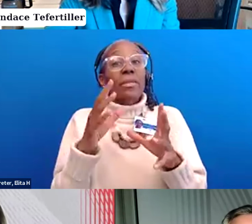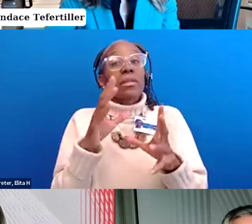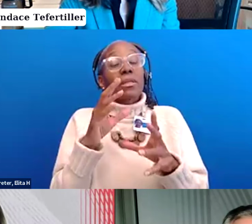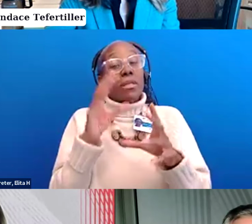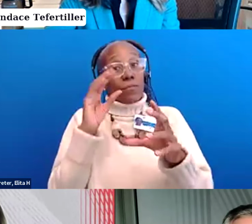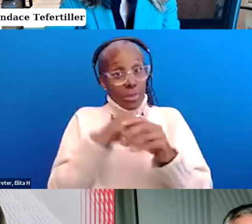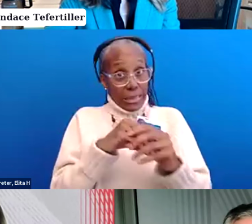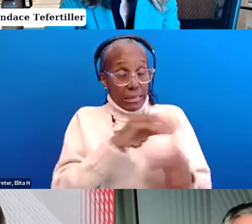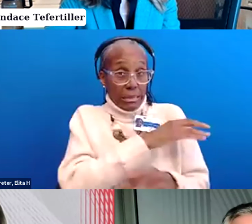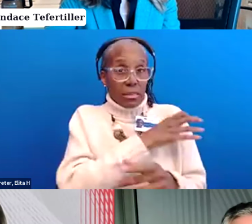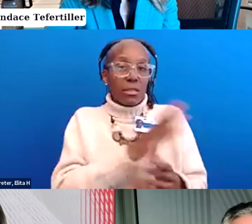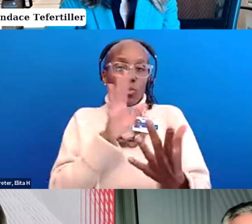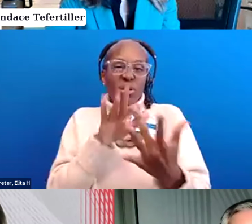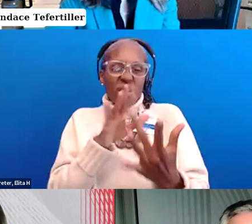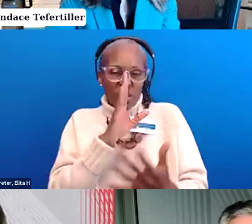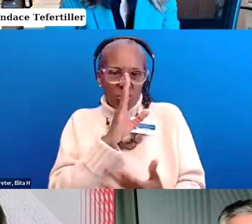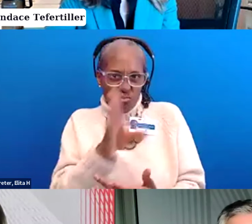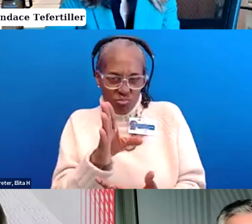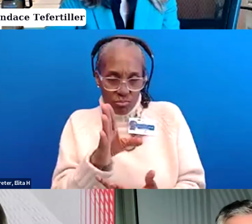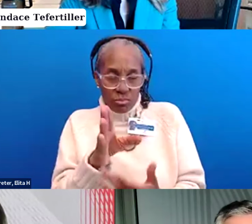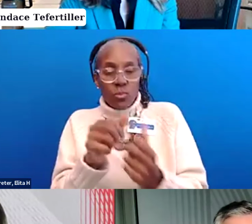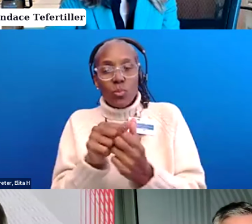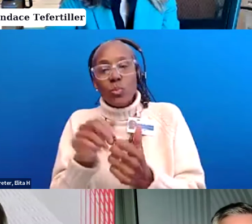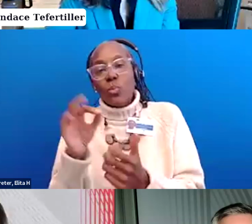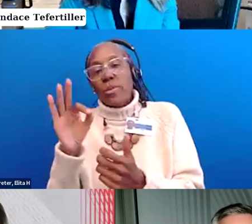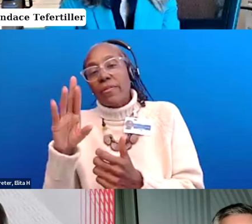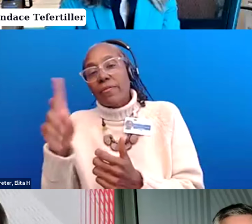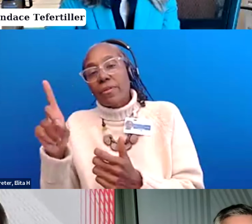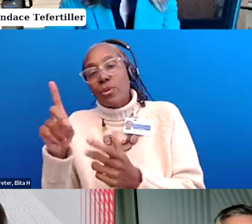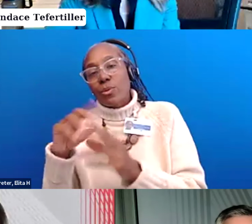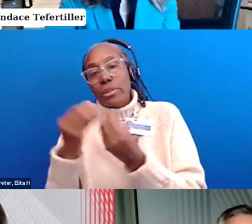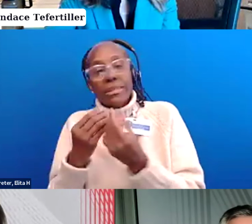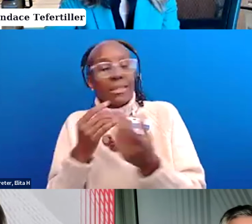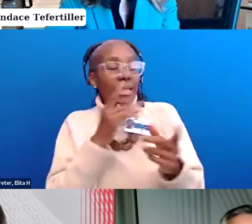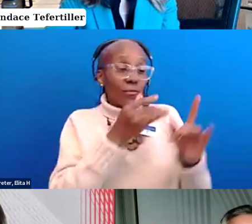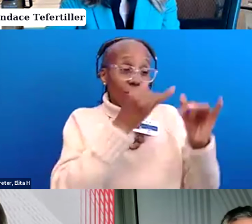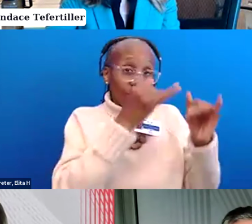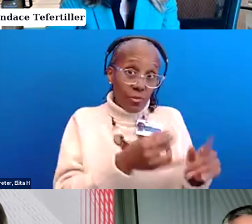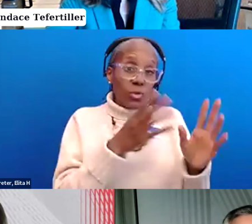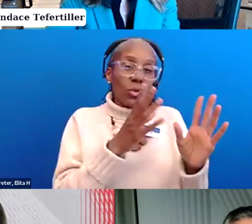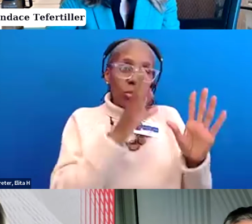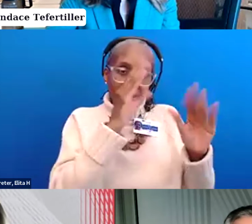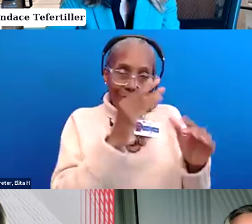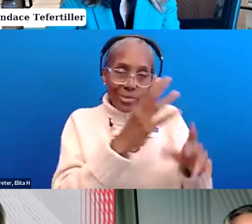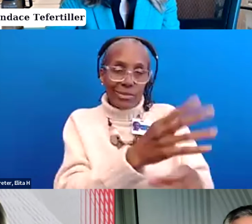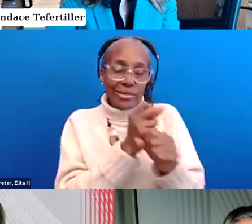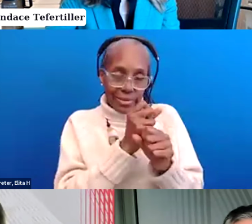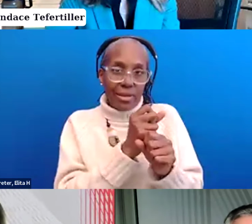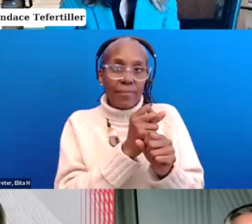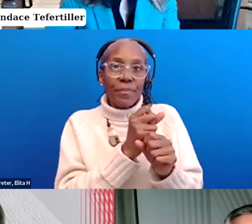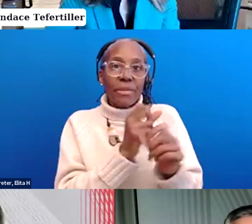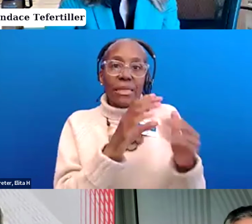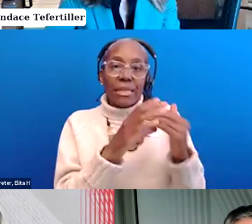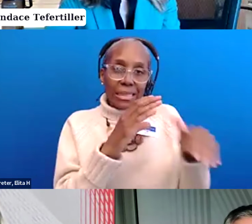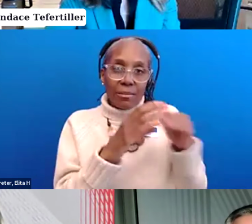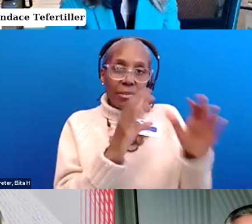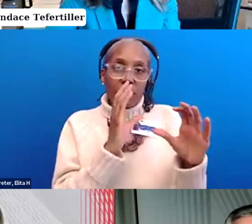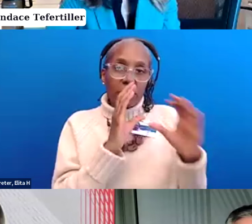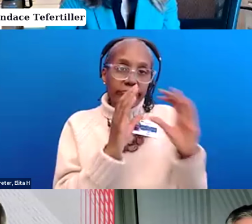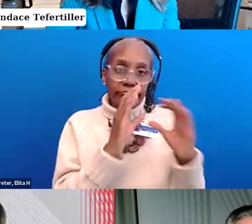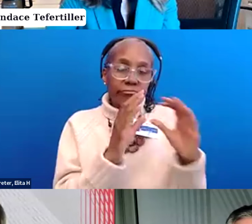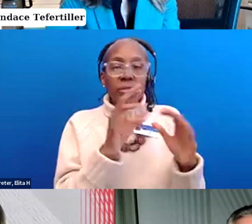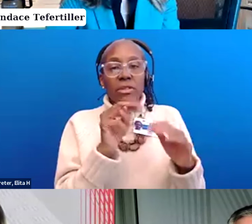clinic, we're going to contact you right away through our field organization. If you're an individual, you can expect to receive email